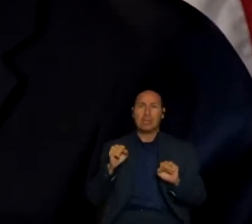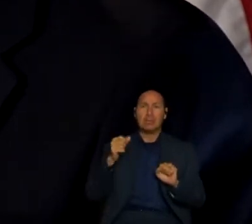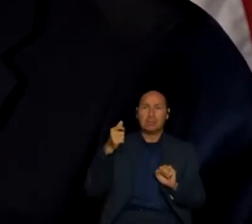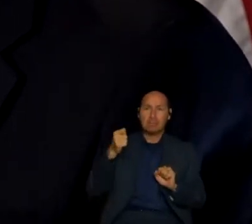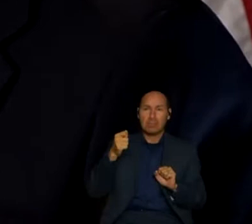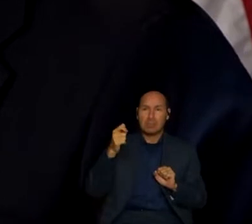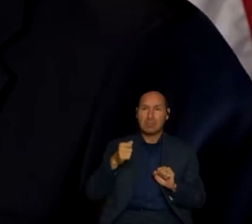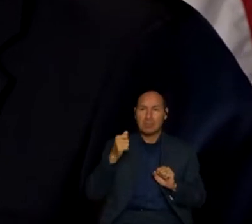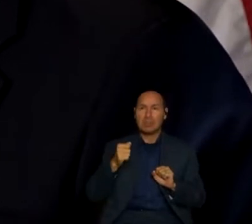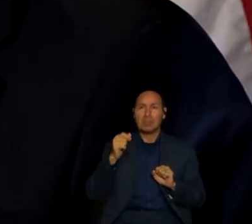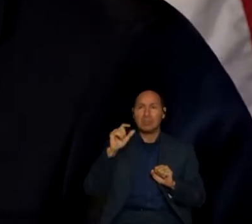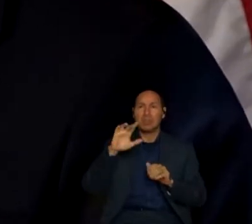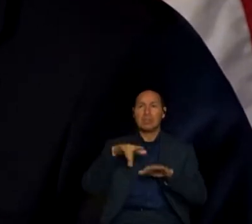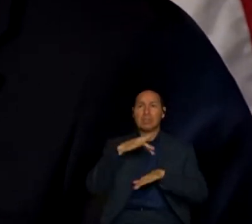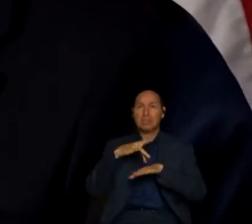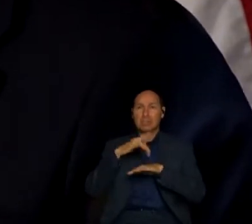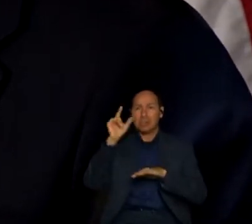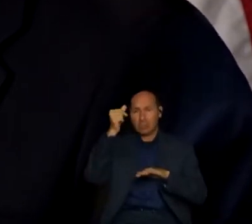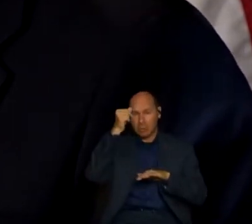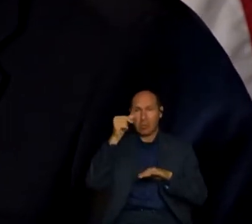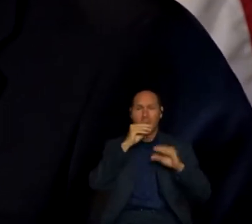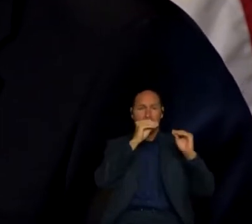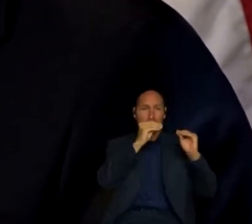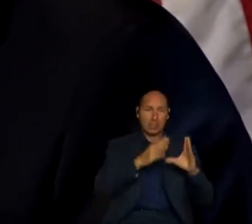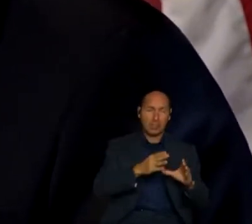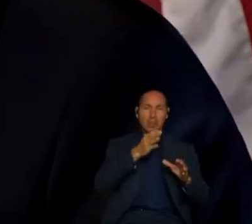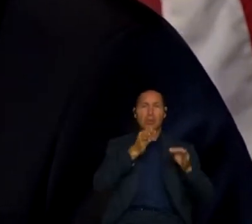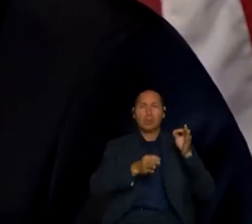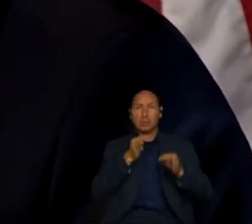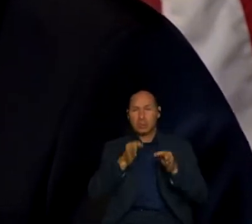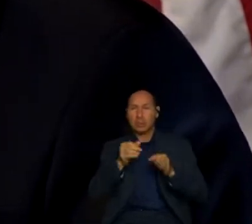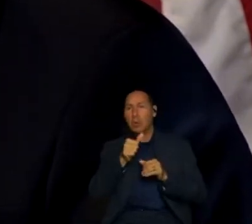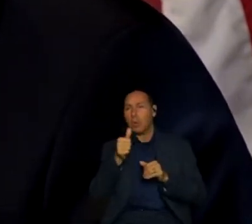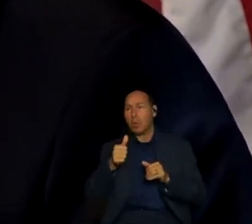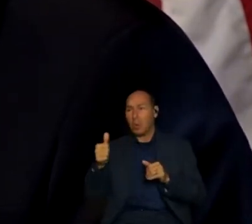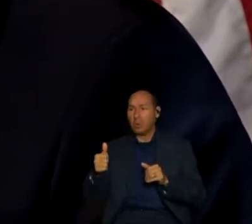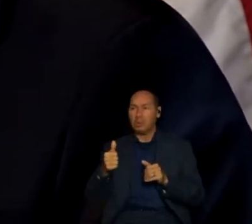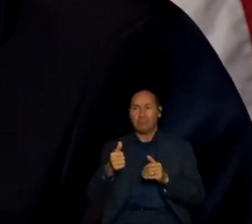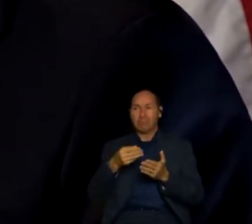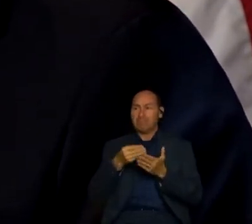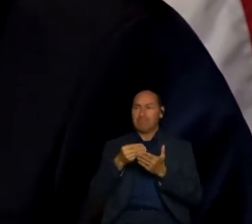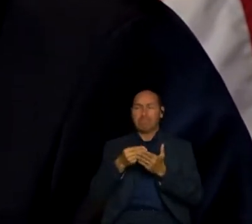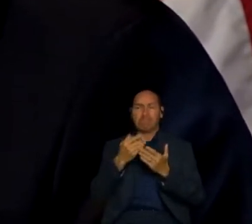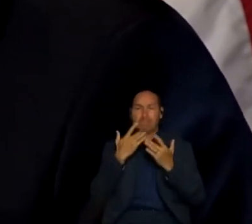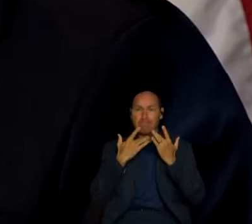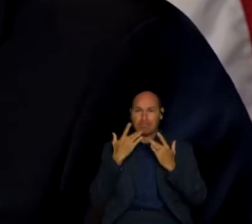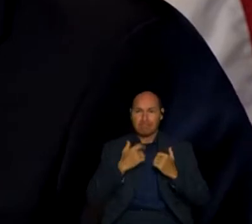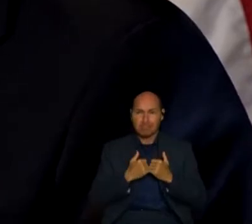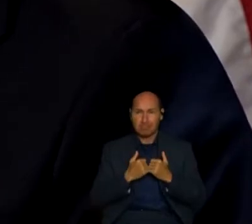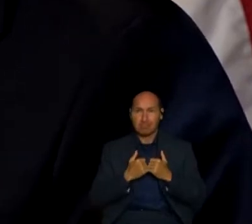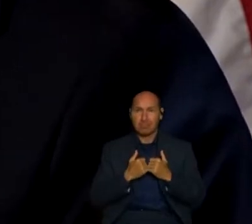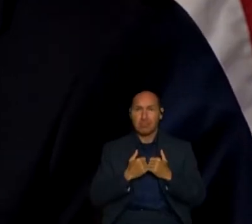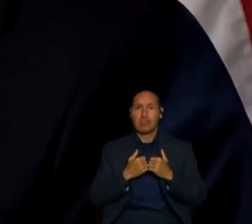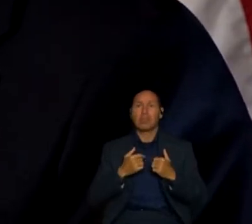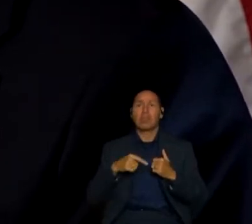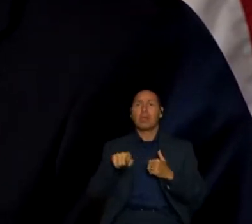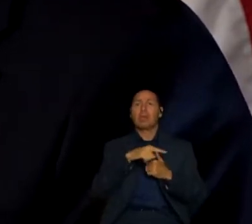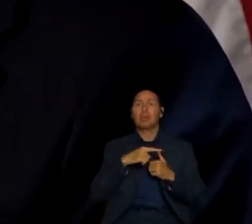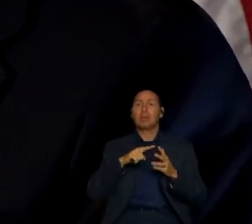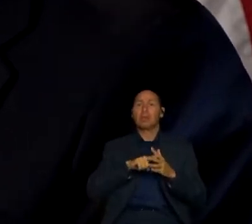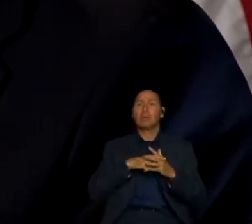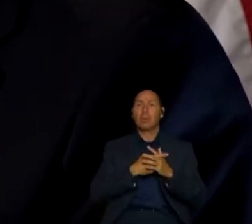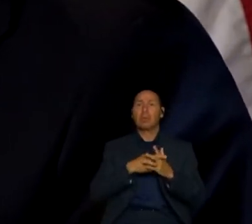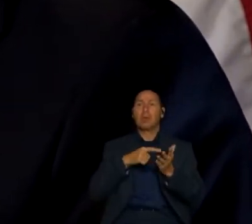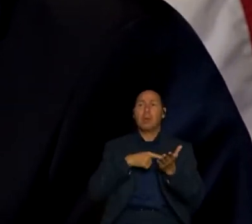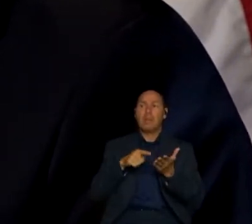government, teachers, and judges with almost no money at all. Had the Commonwealth not started paying for pensions out of its